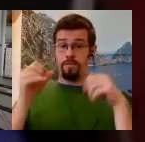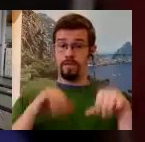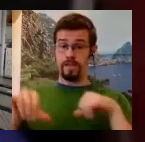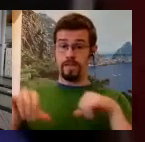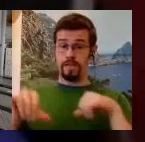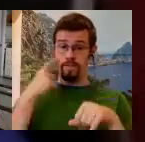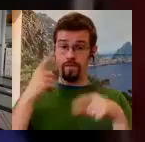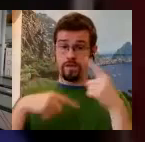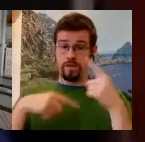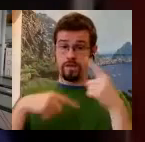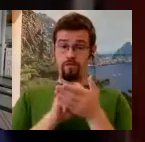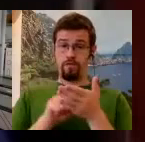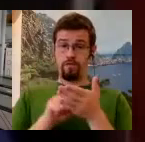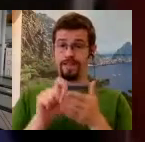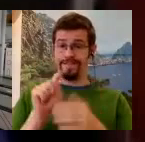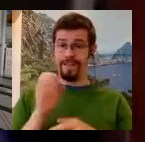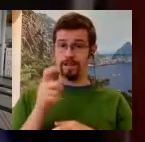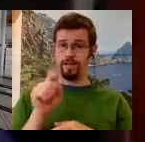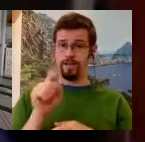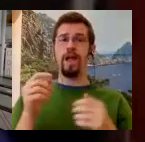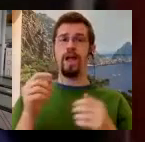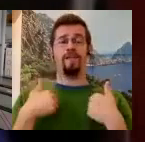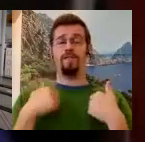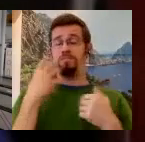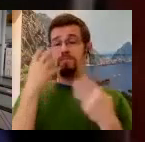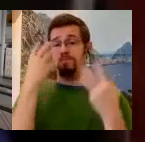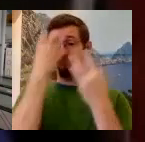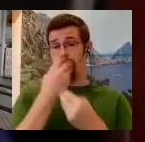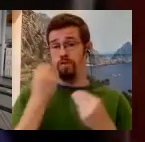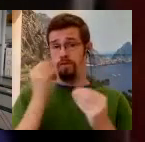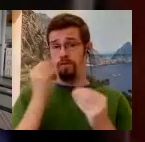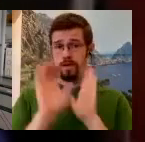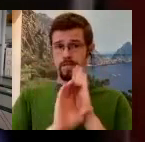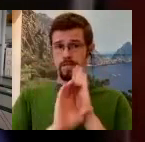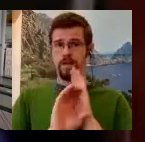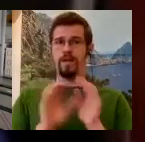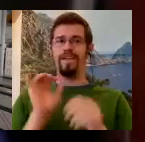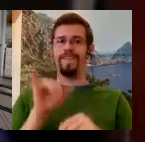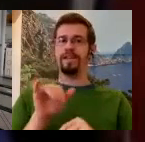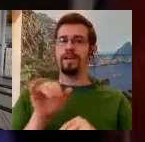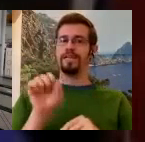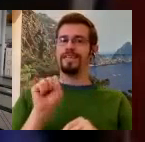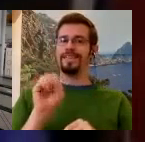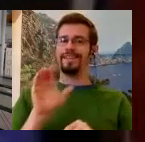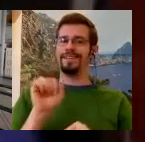have beautiful images. That was an example of the scalar vector graphics.